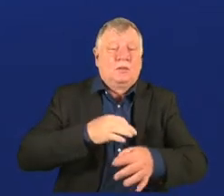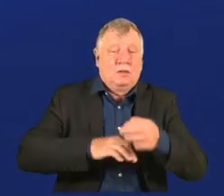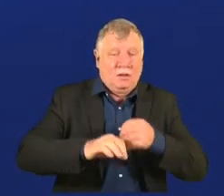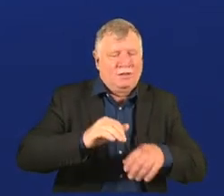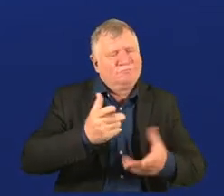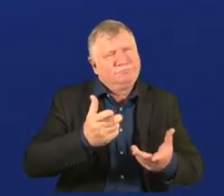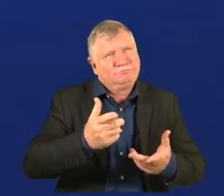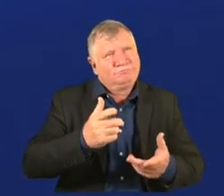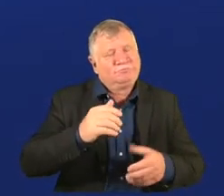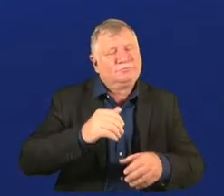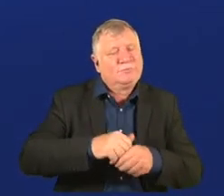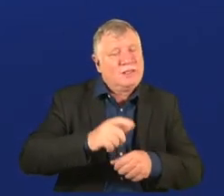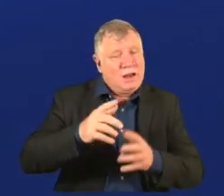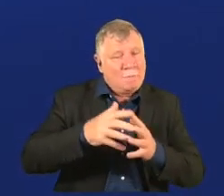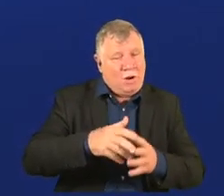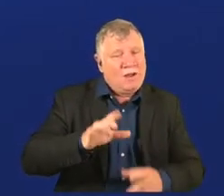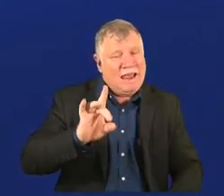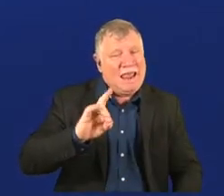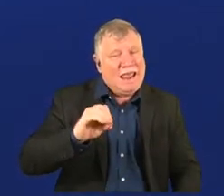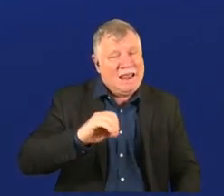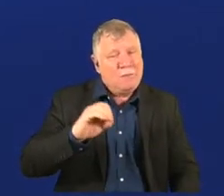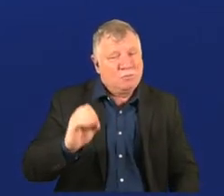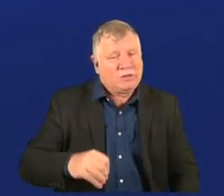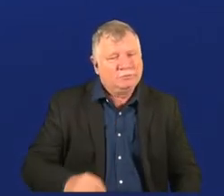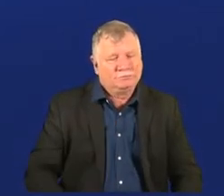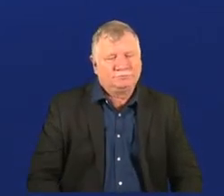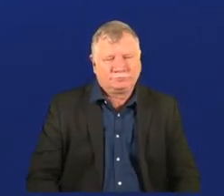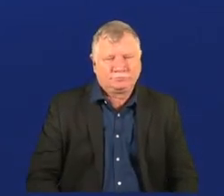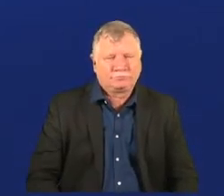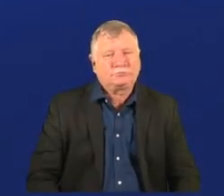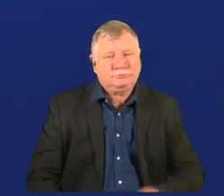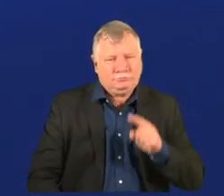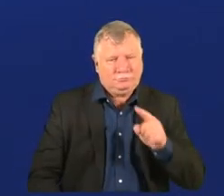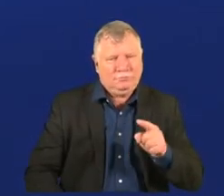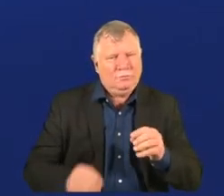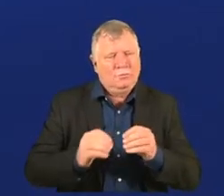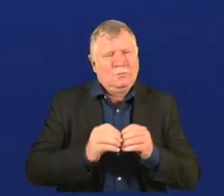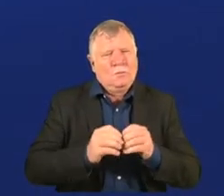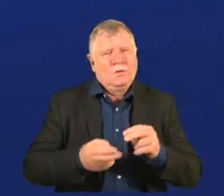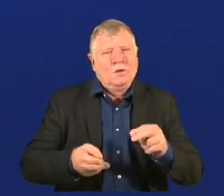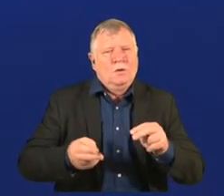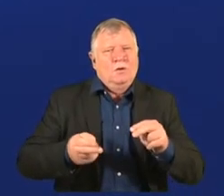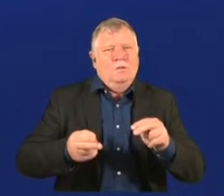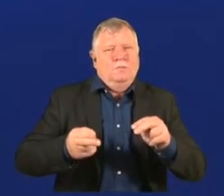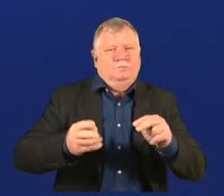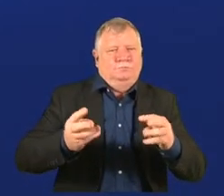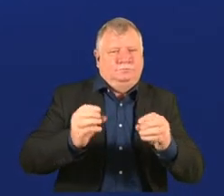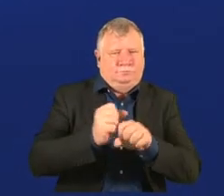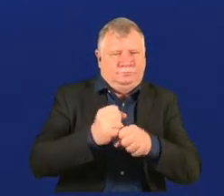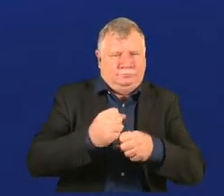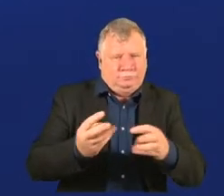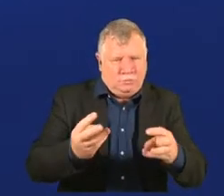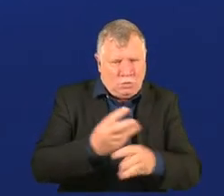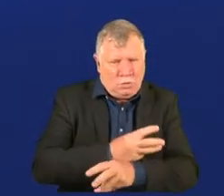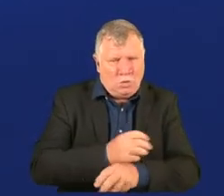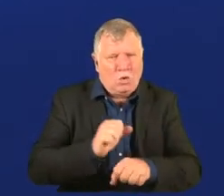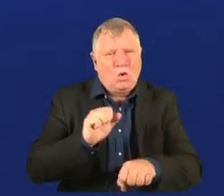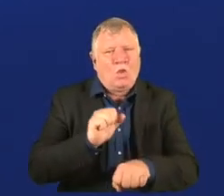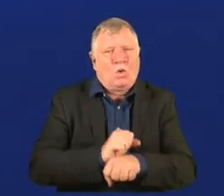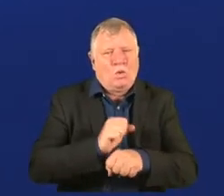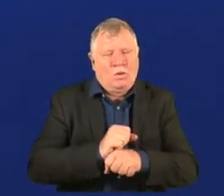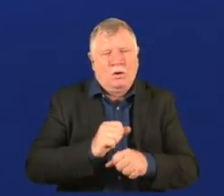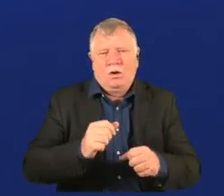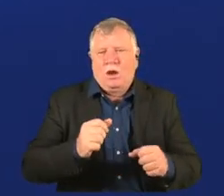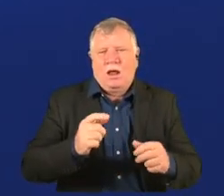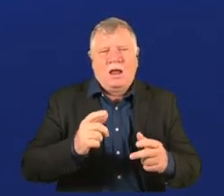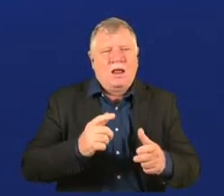where it's about 80%. This actually exacerbates the shortage of workforces and the